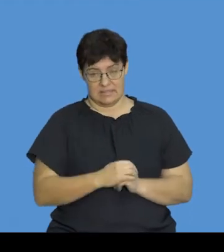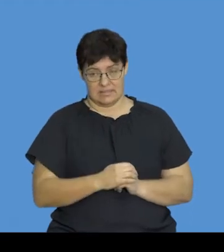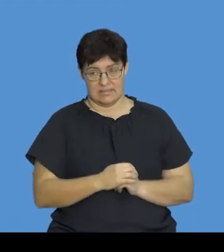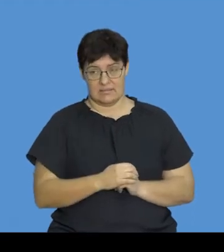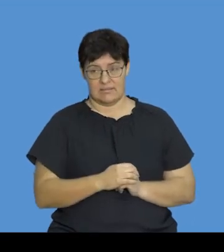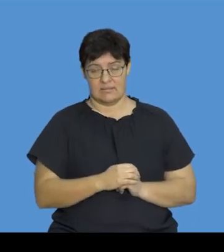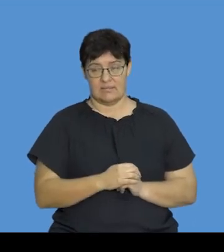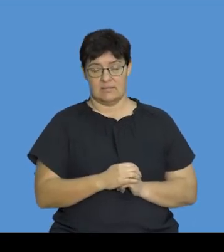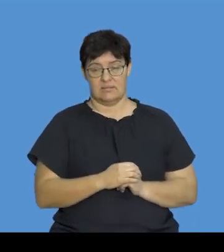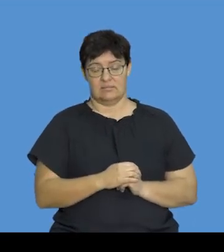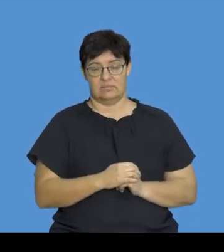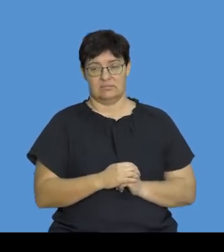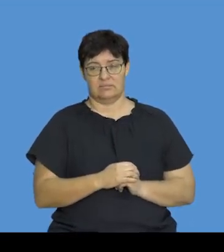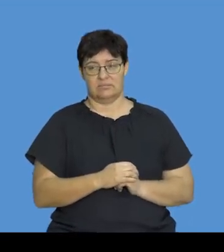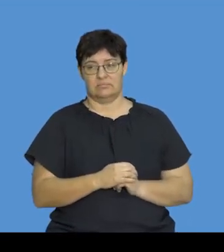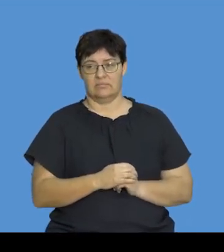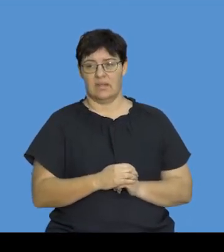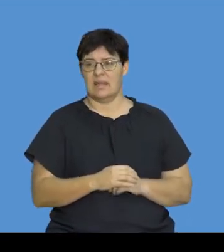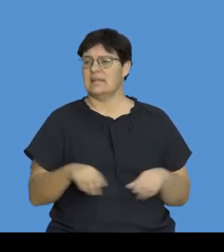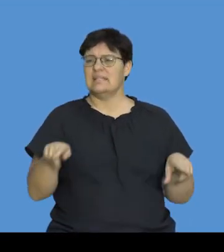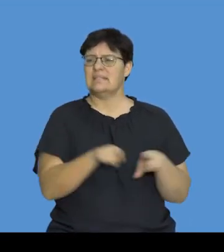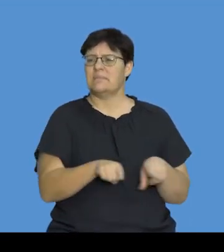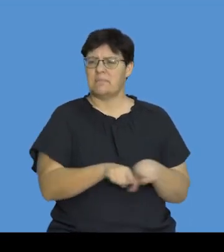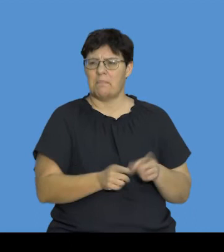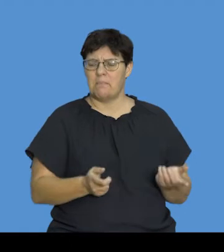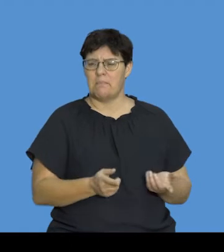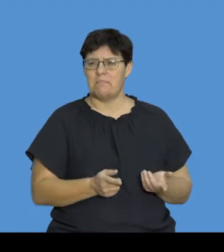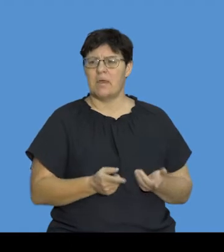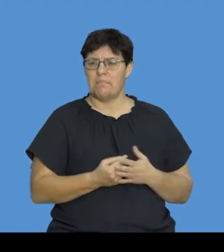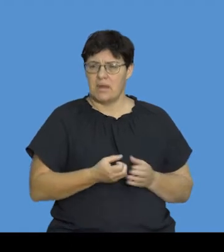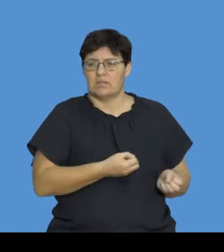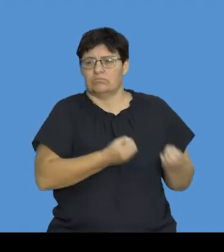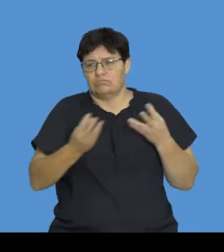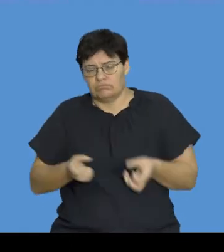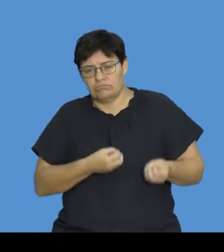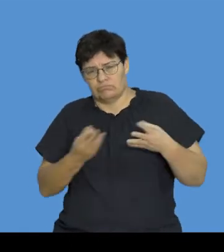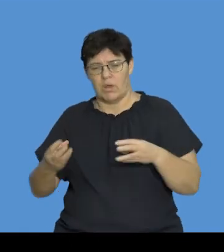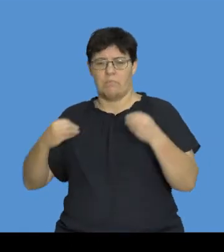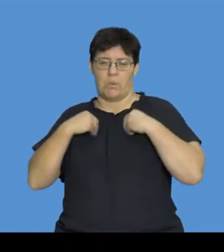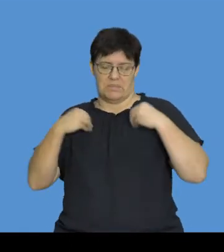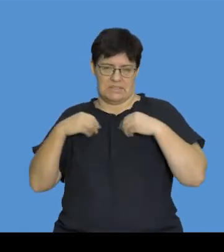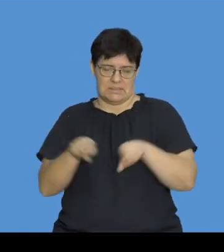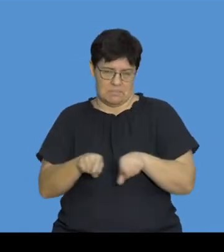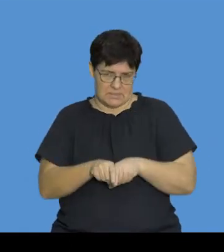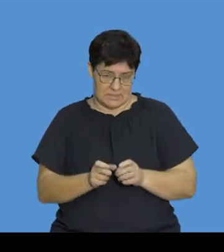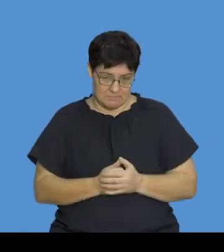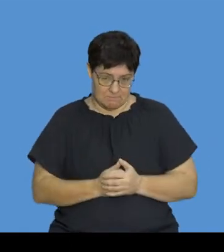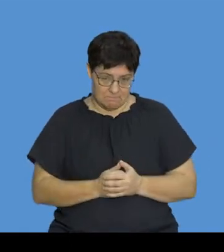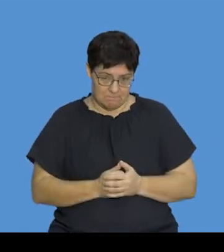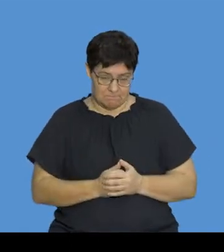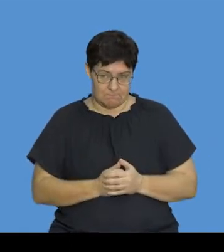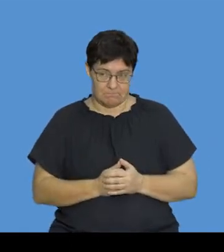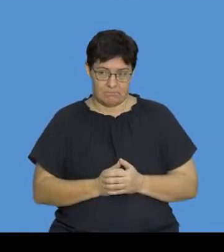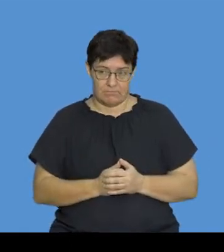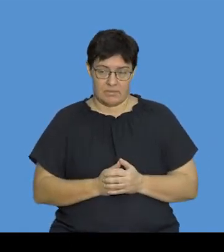right? This is the same as if you were to use the distributive property as we've been trying to look at it.